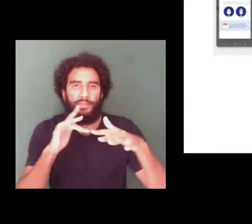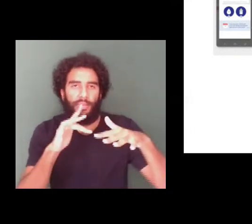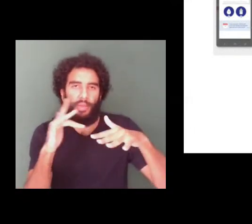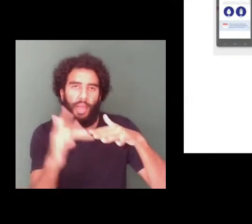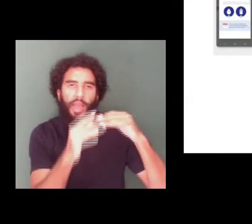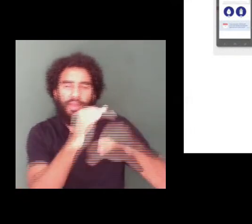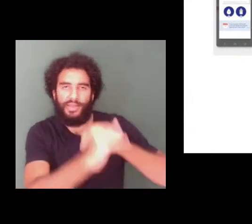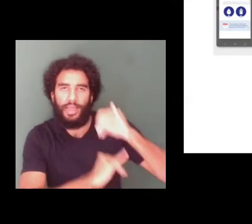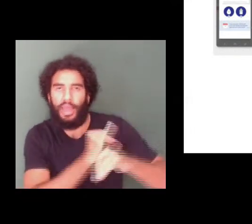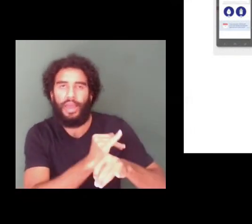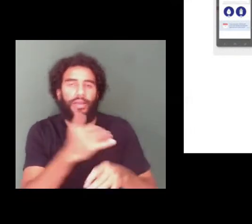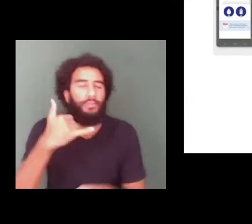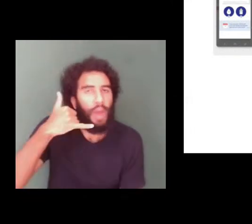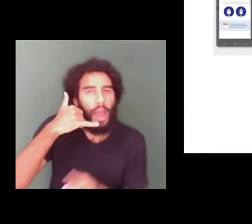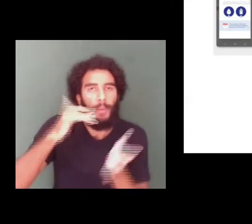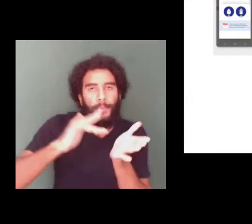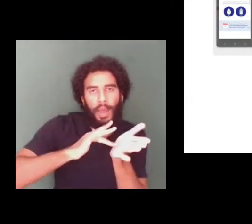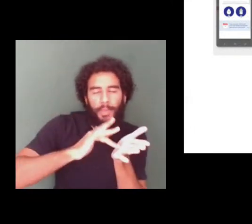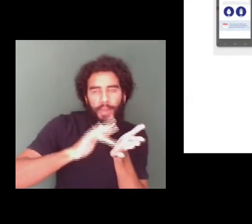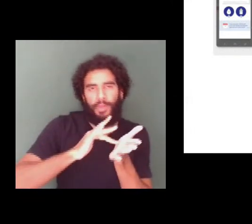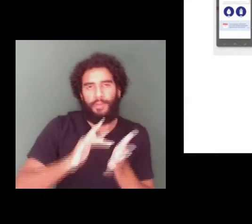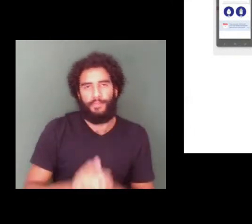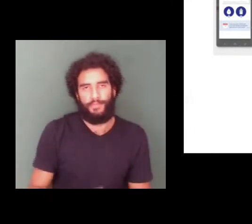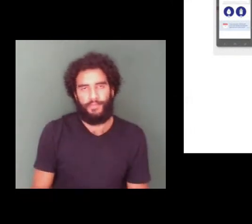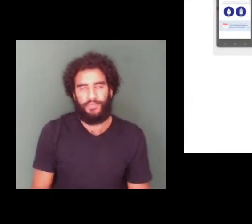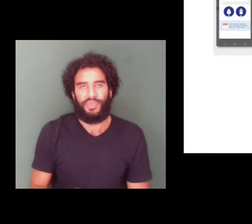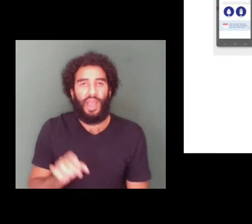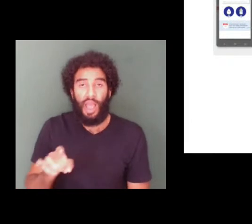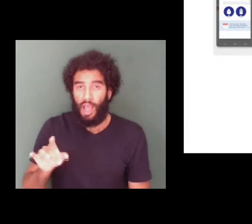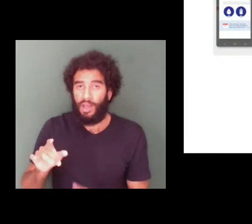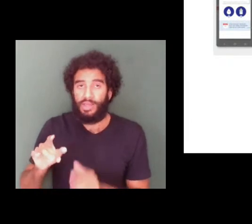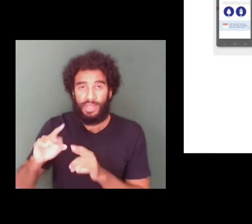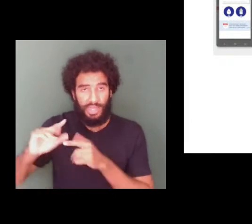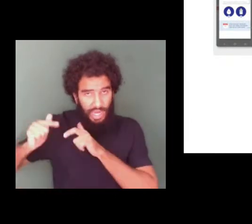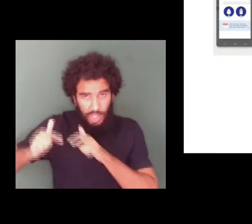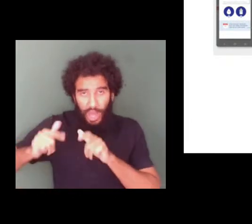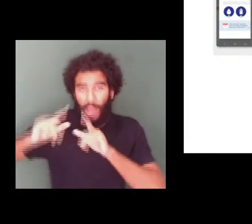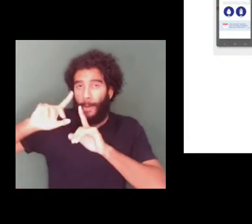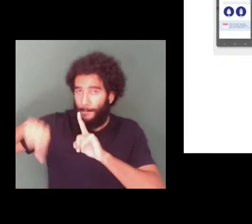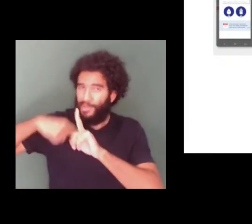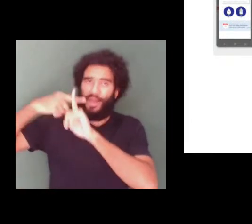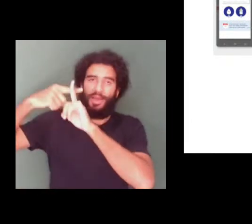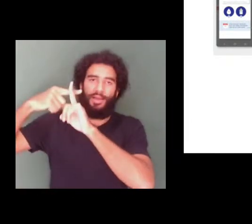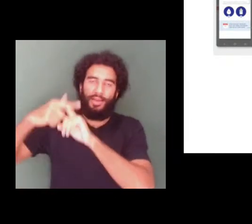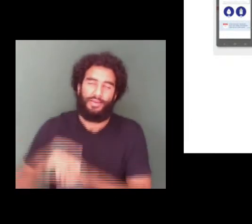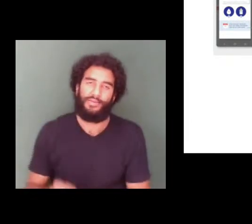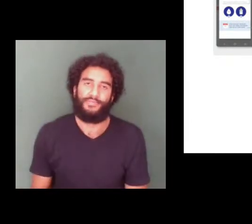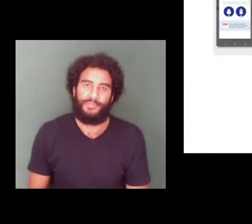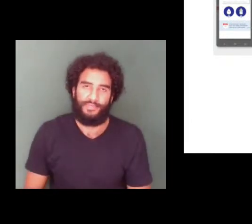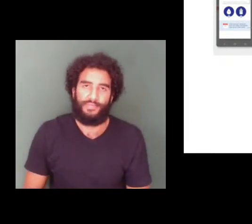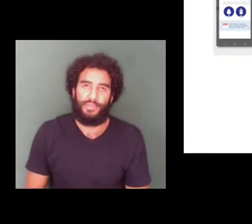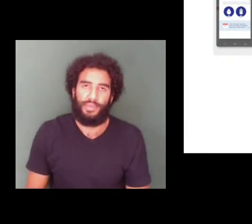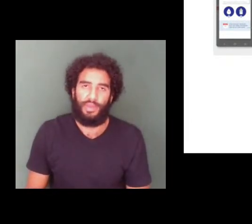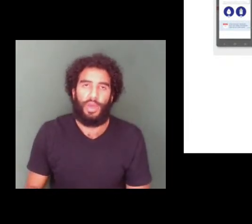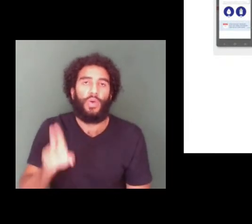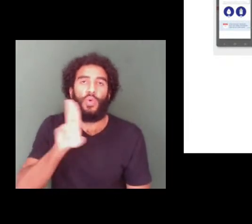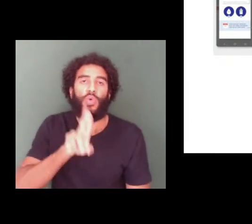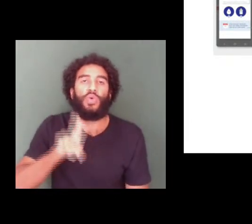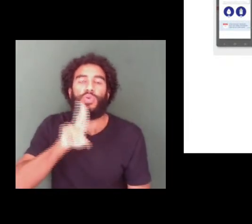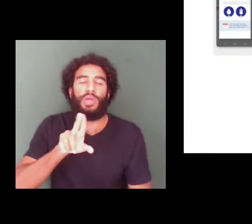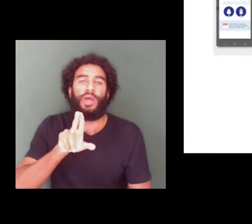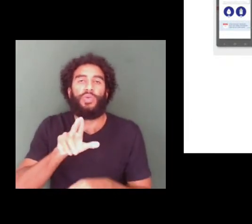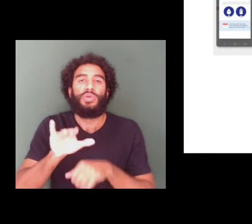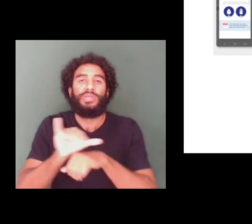They're also using them to target these ads. And it's incredibly invasive the way they're using artificial intelligence to get